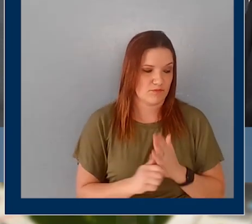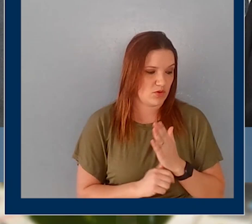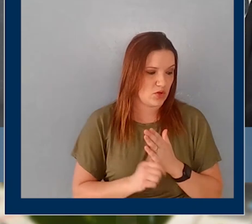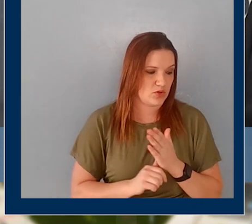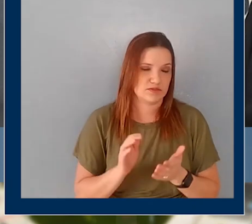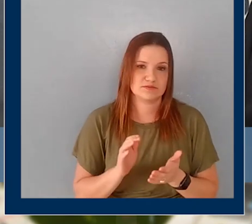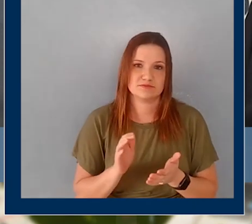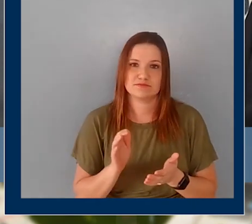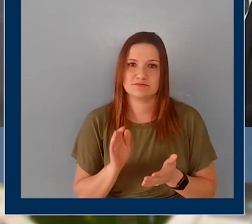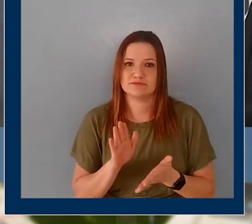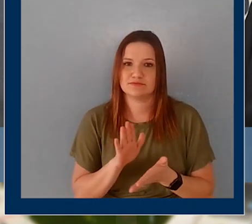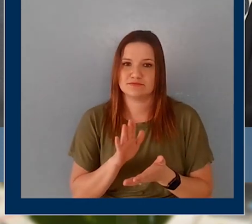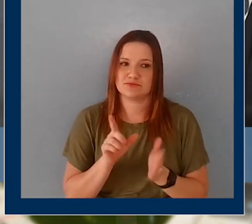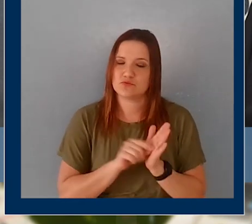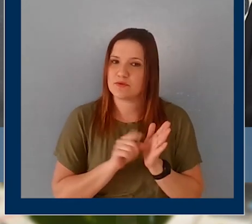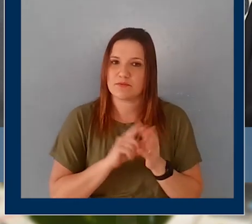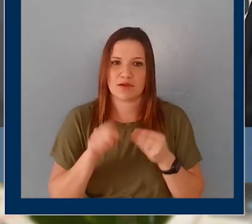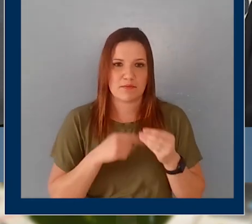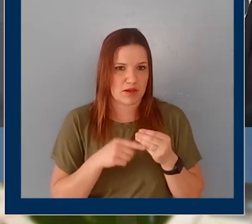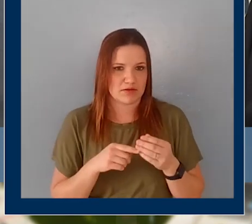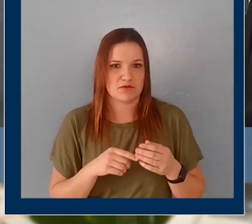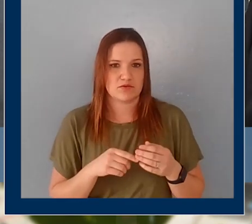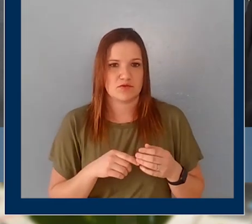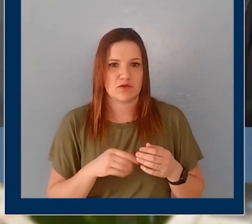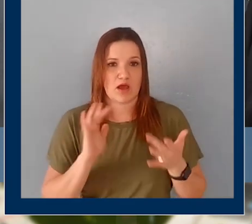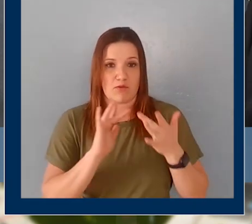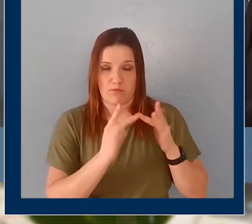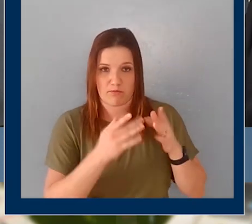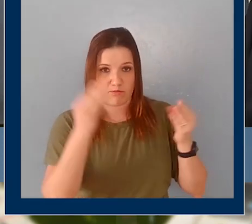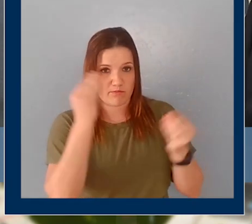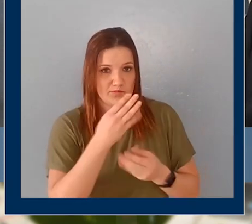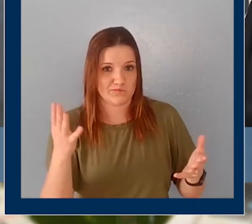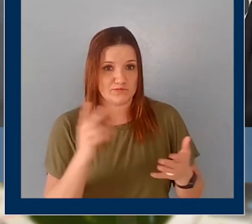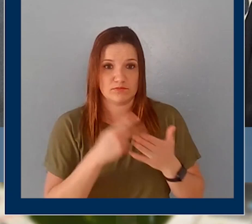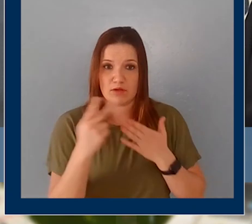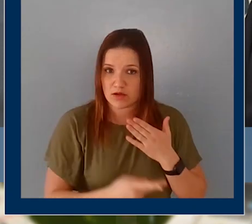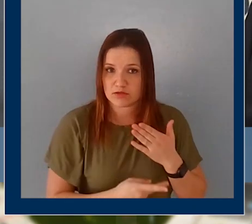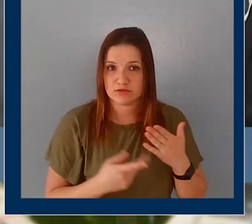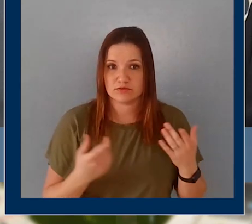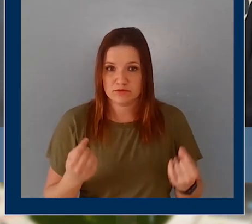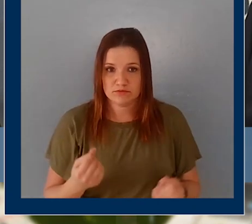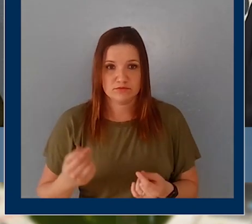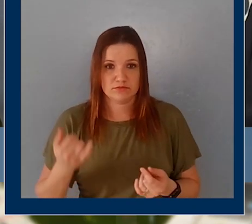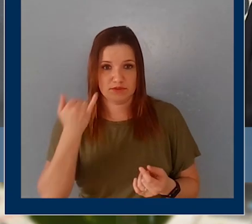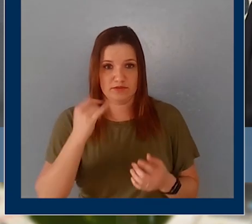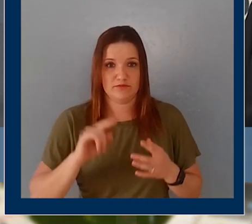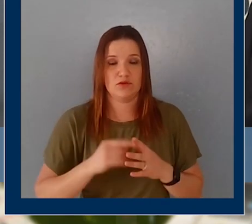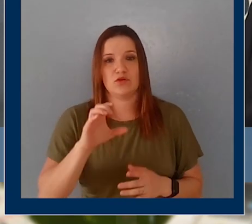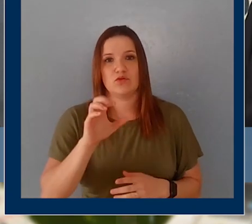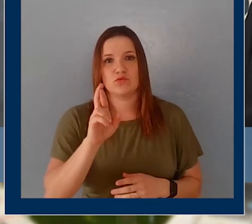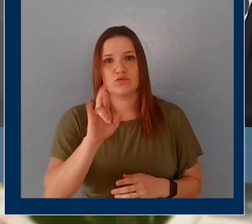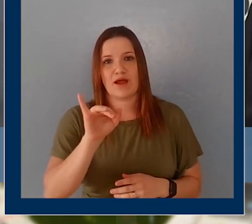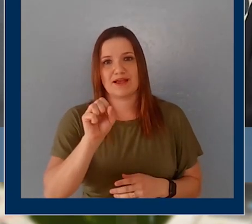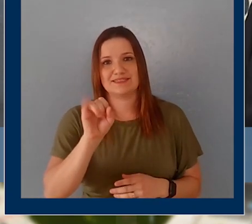The community engagement group, I sent out your news you can use that you sent out last week to all of our employees. I sent that out